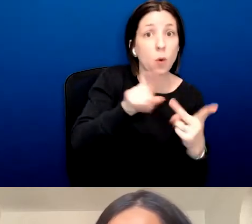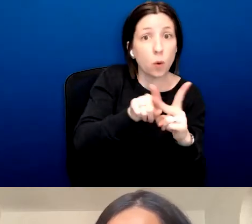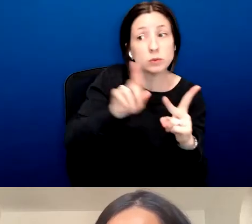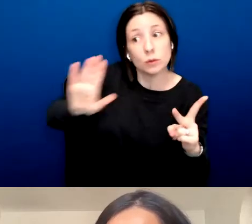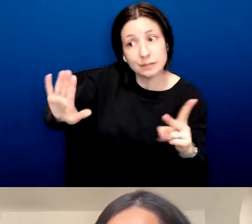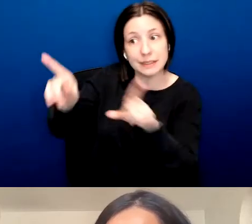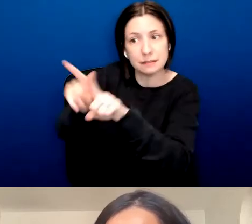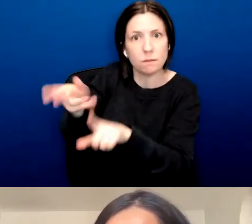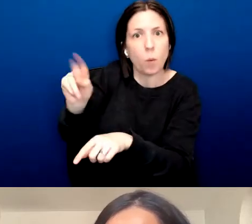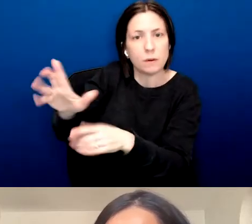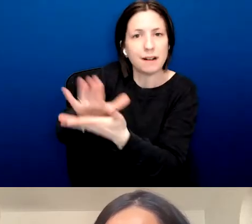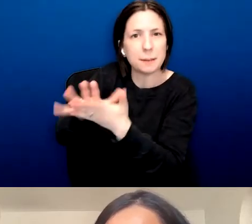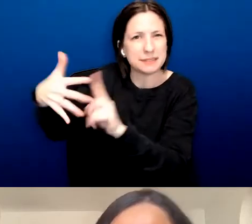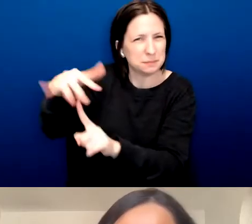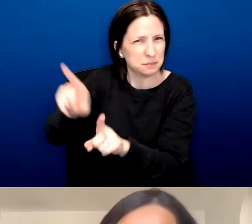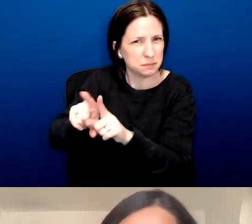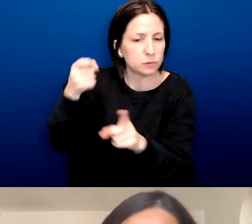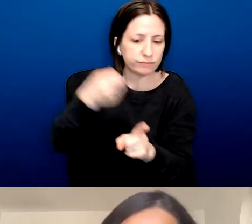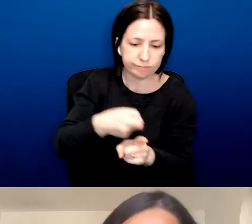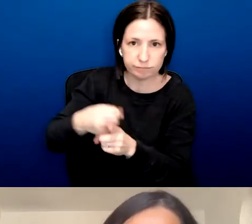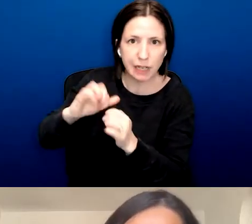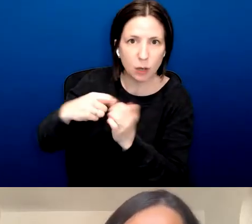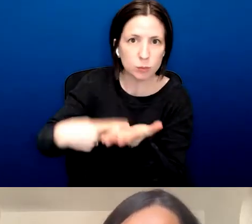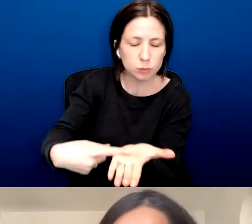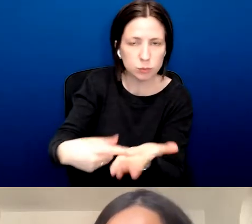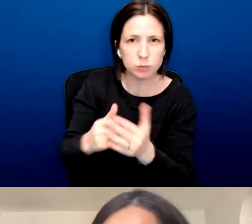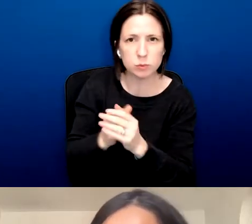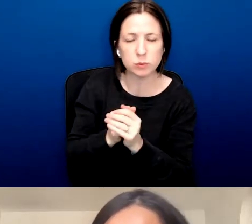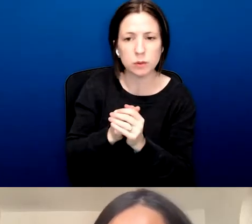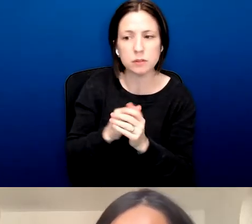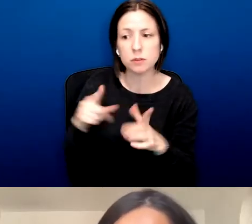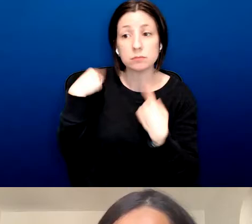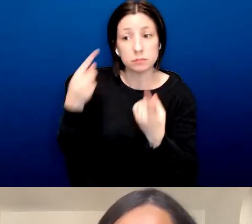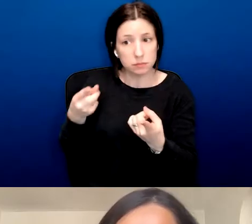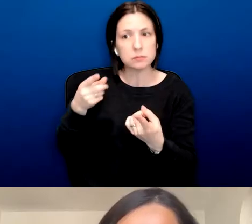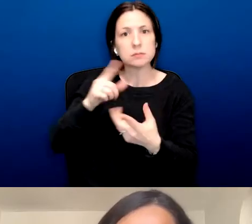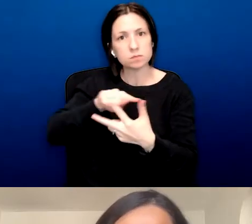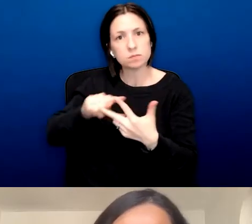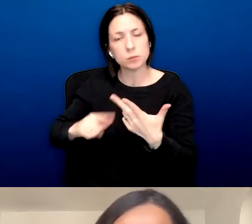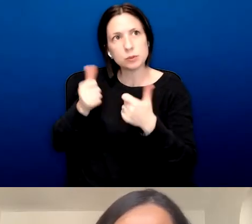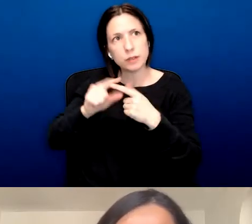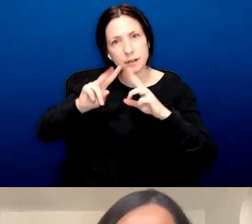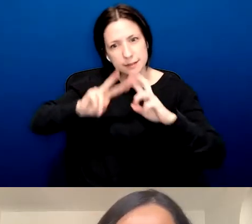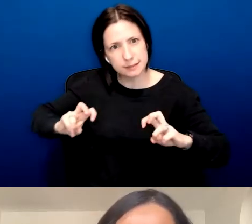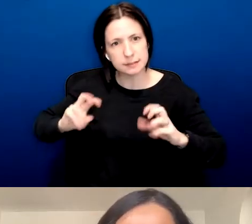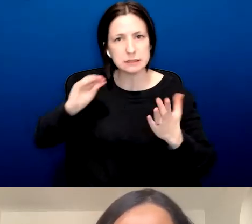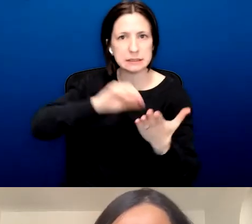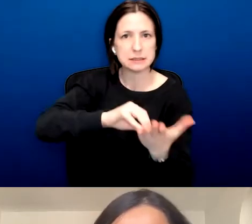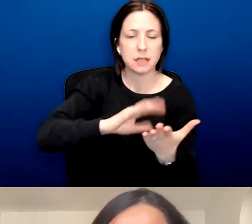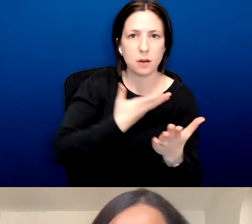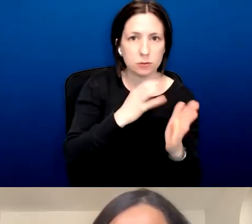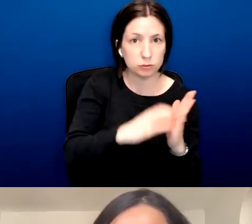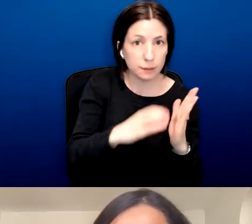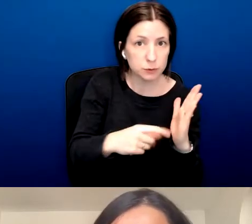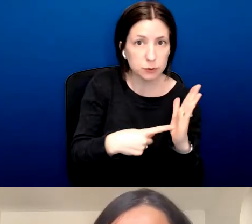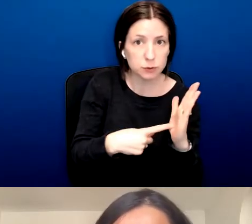So I think those are questions that we've tried unpacking in our chapter. We've tried looking at, you know,